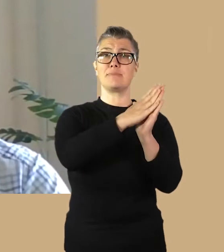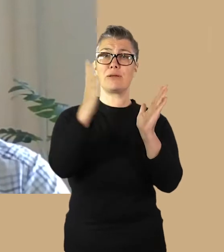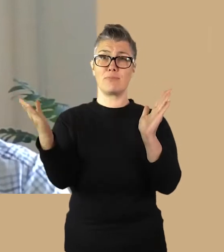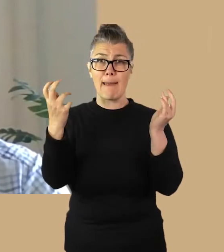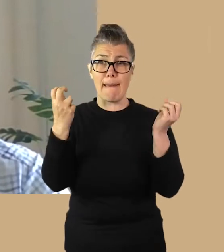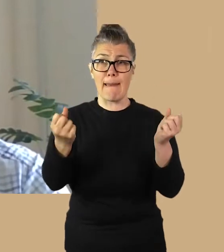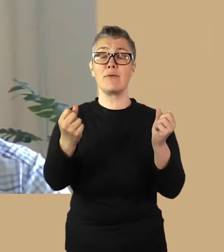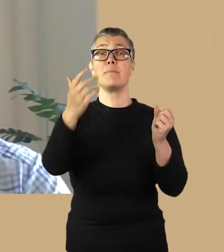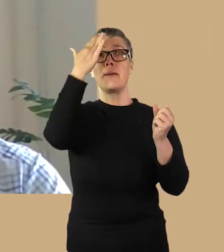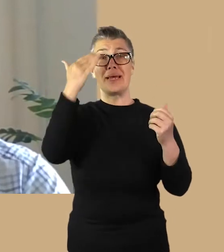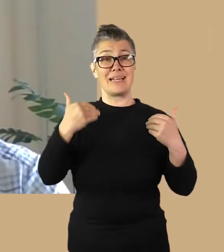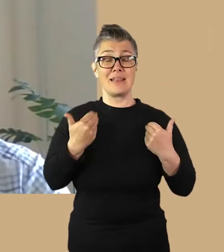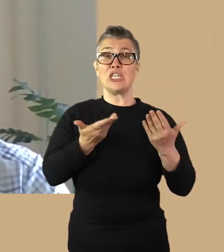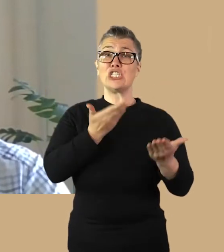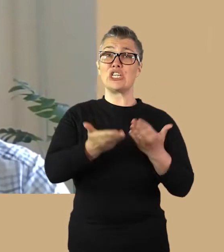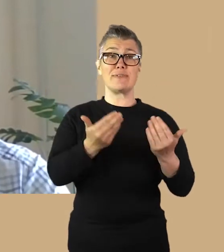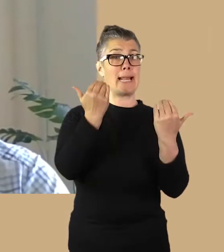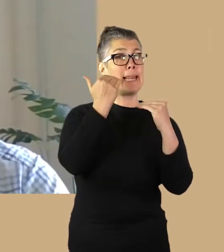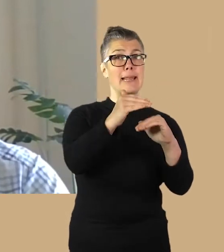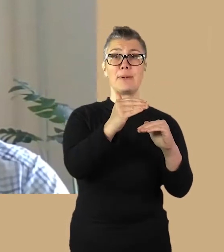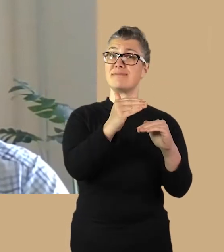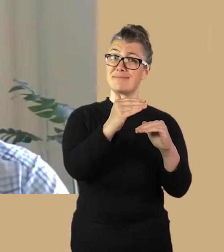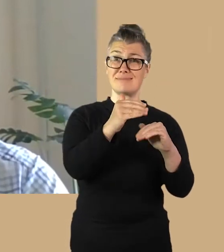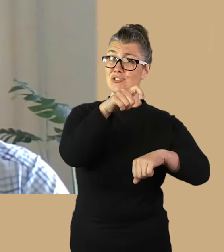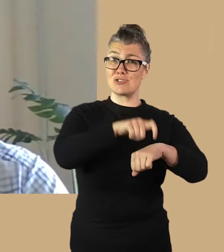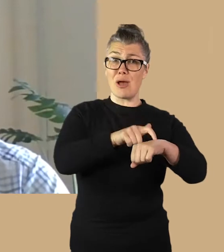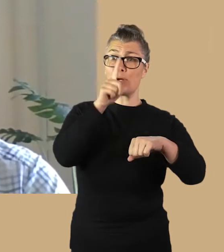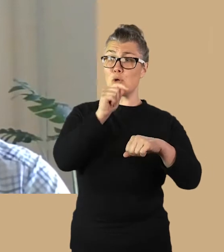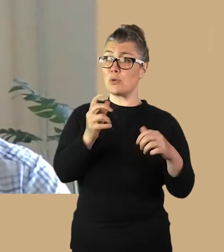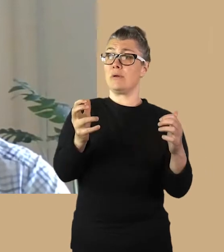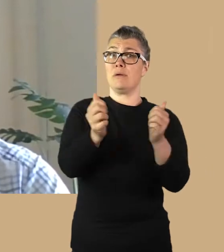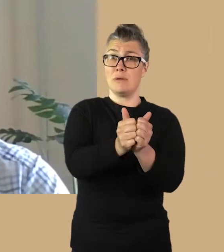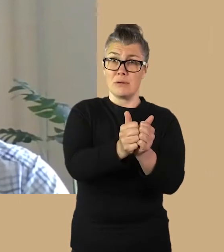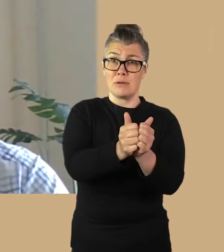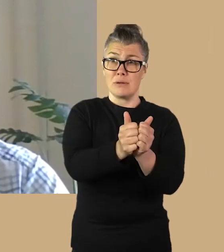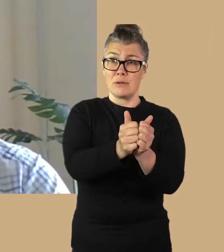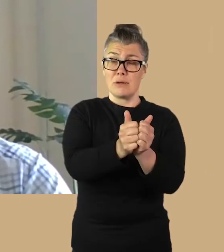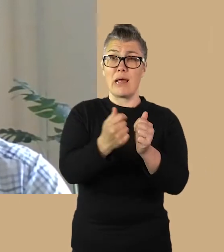the spectrum, and the university mental health services had limited availability for